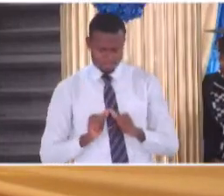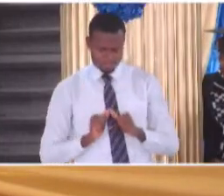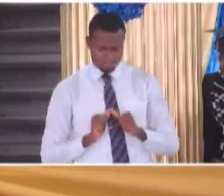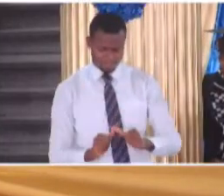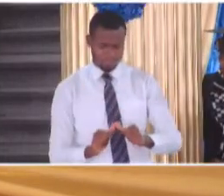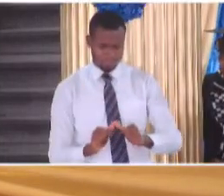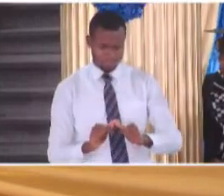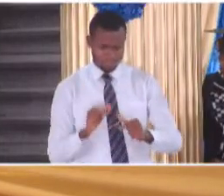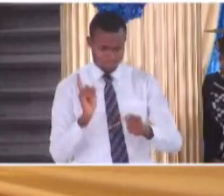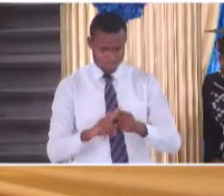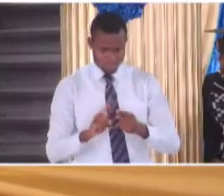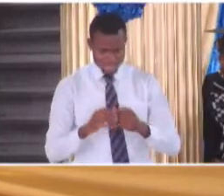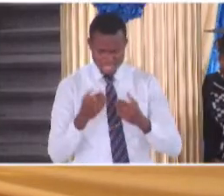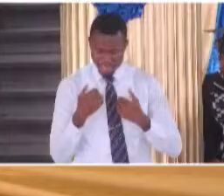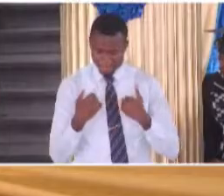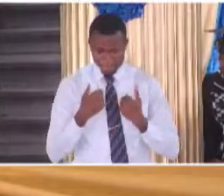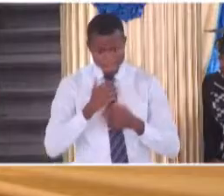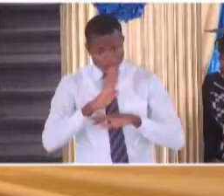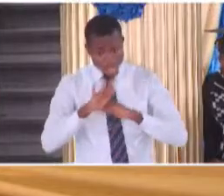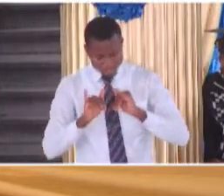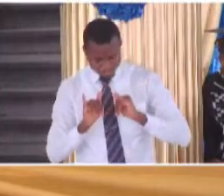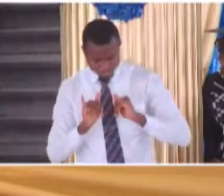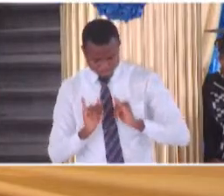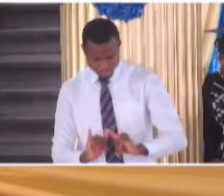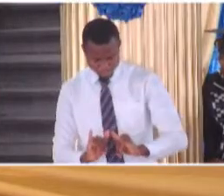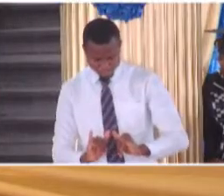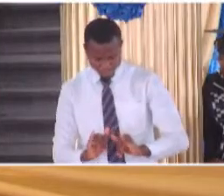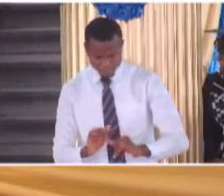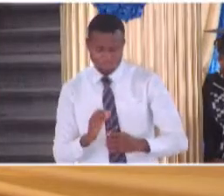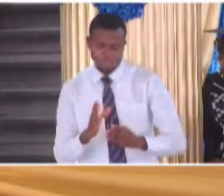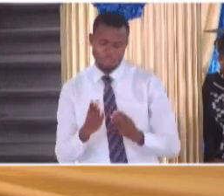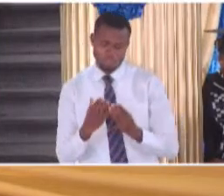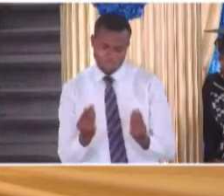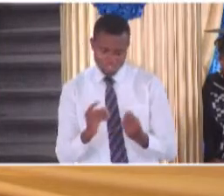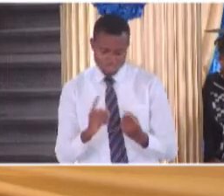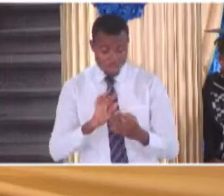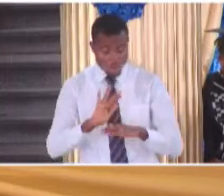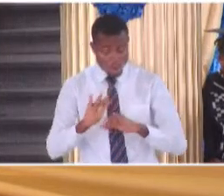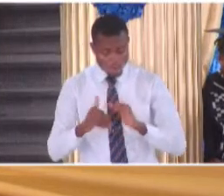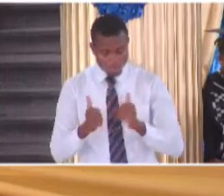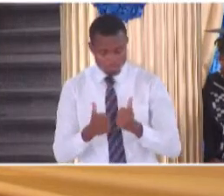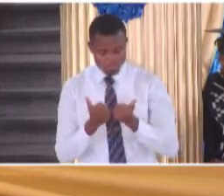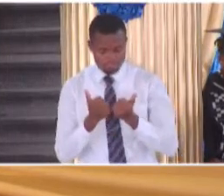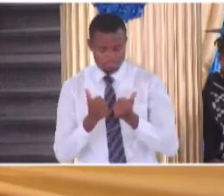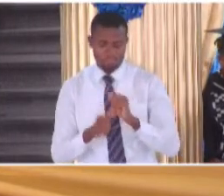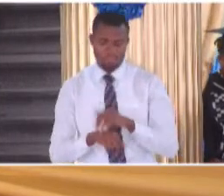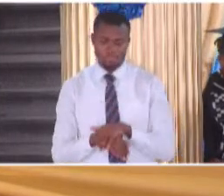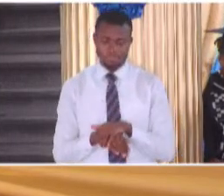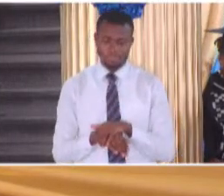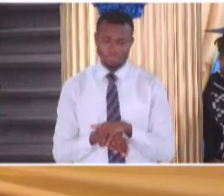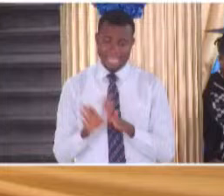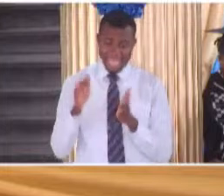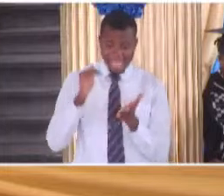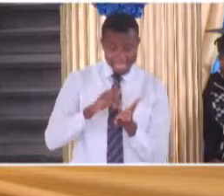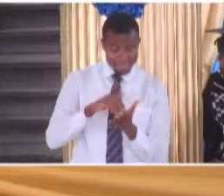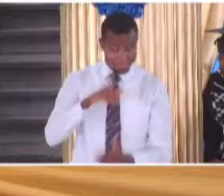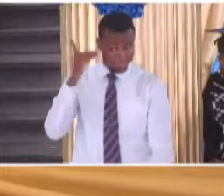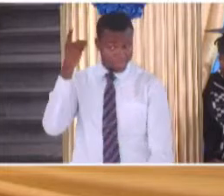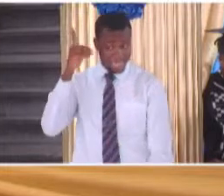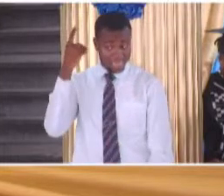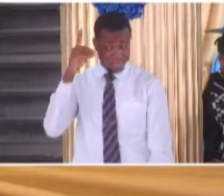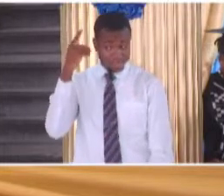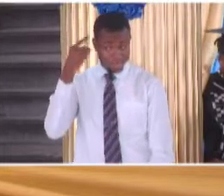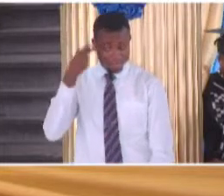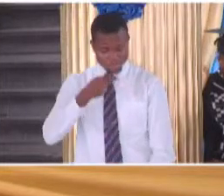to finding sustainable solutions to the challenge. The Diamond Jubilee Hall, which